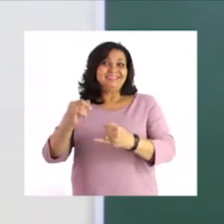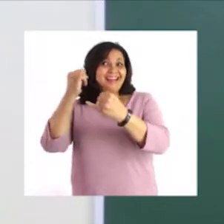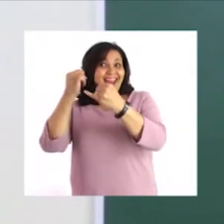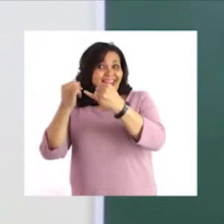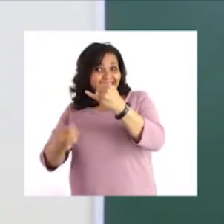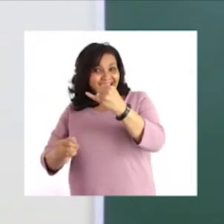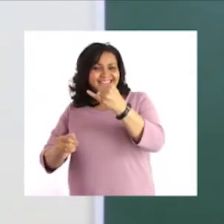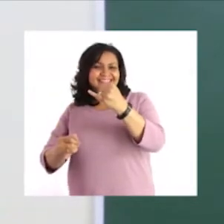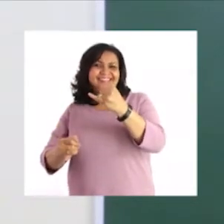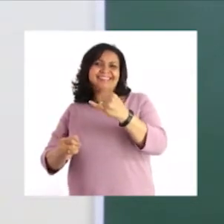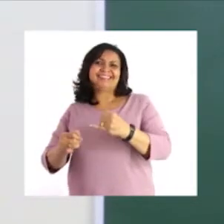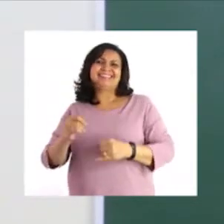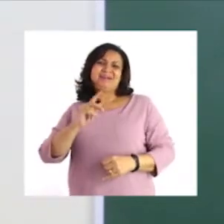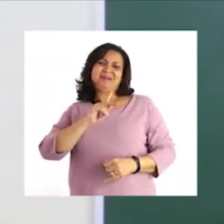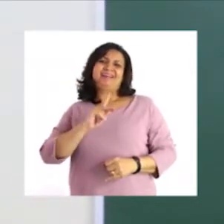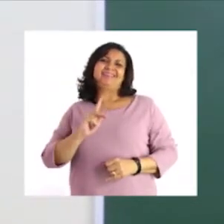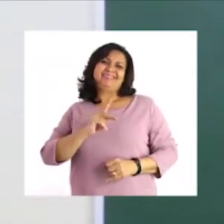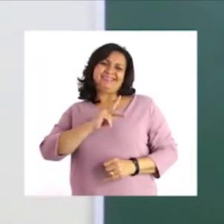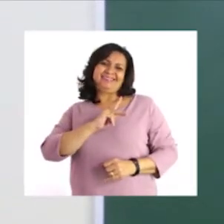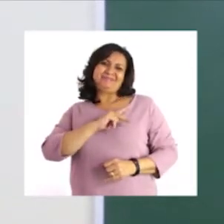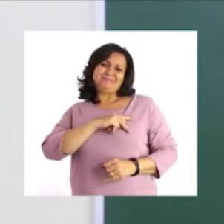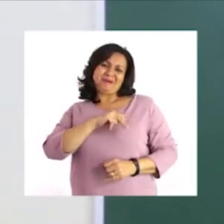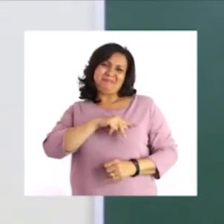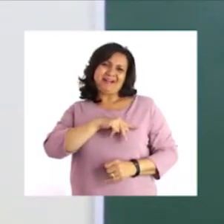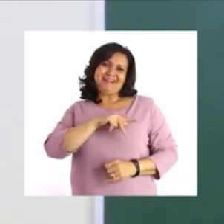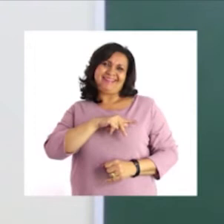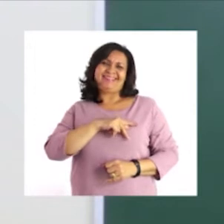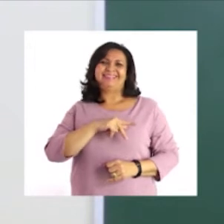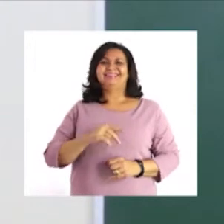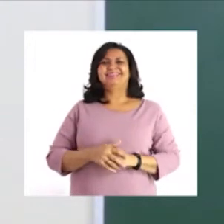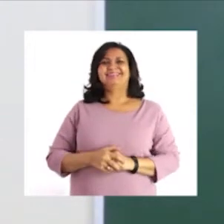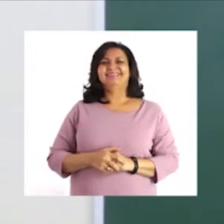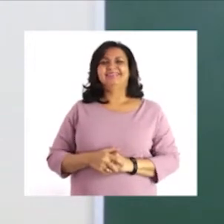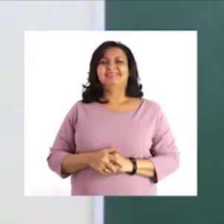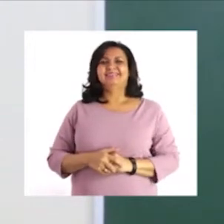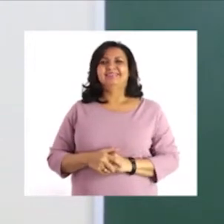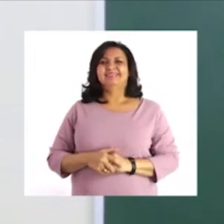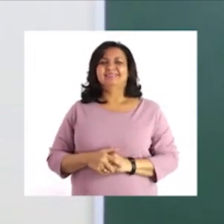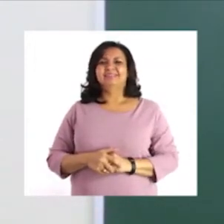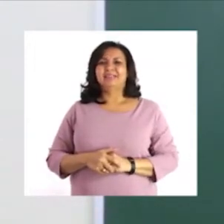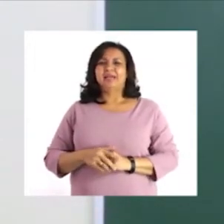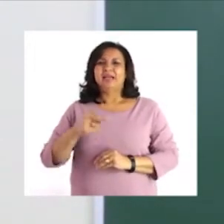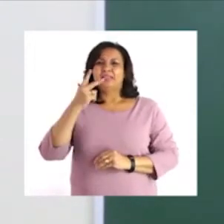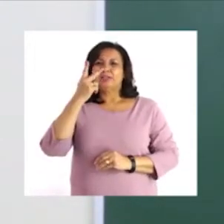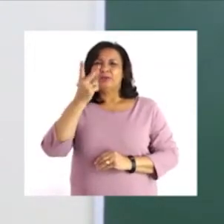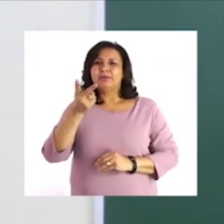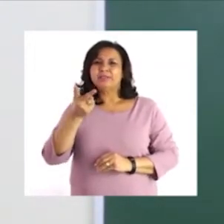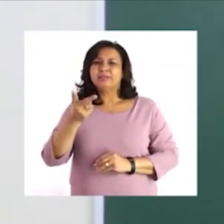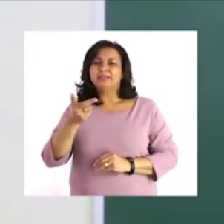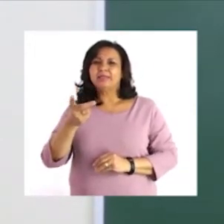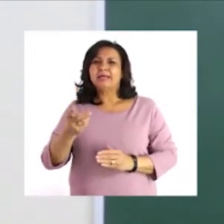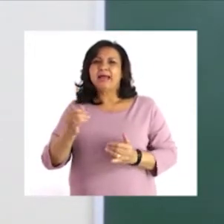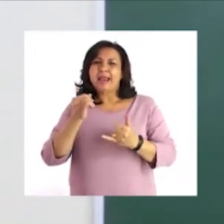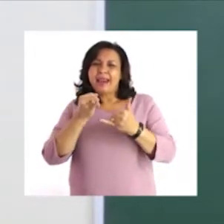try again. Yes, that's the last bunch of grapes. And now let's look at the last